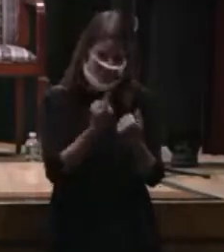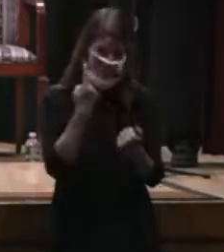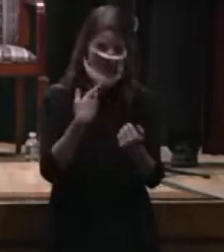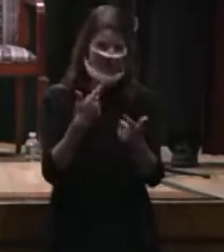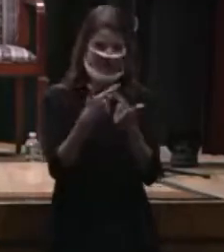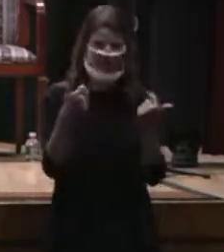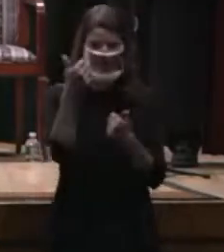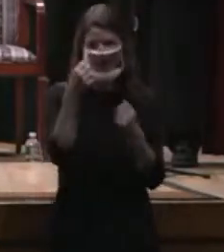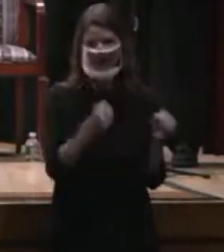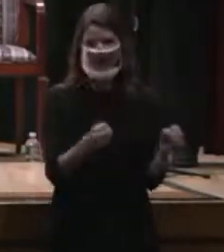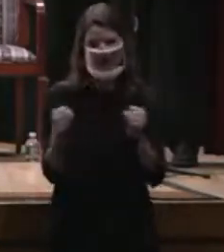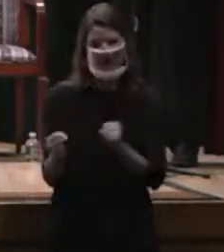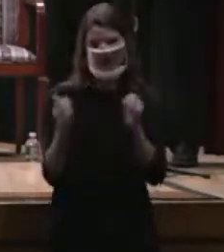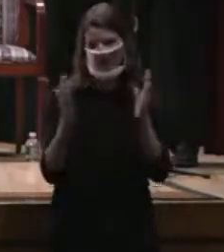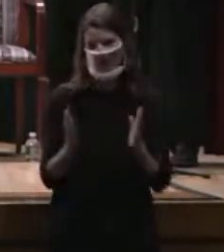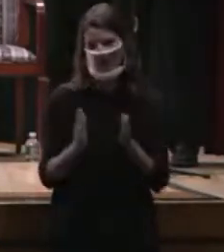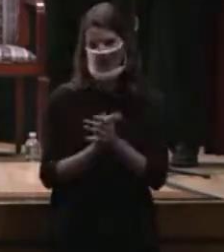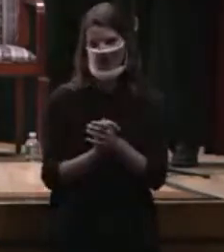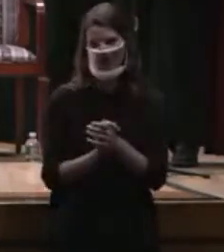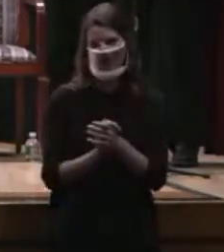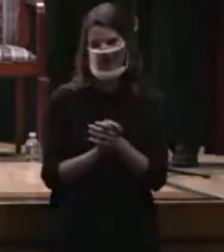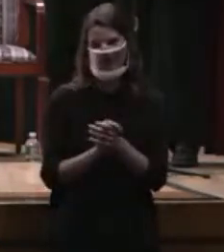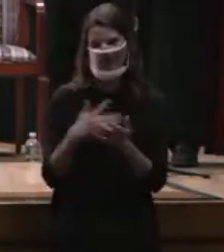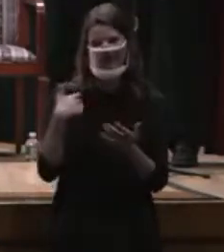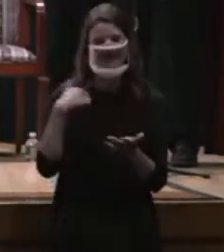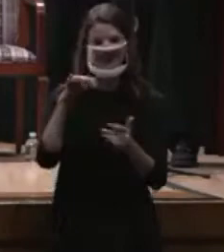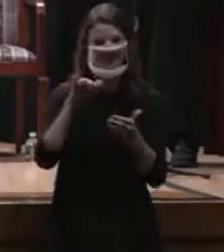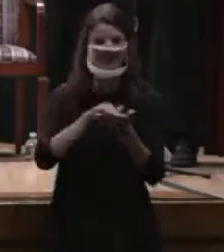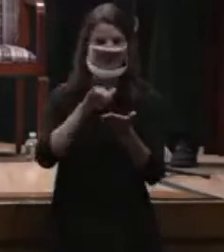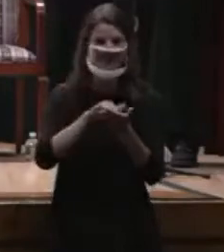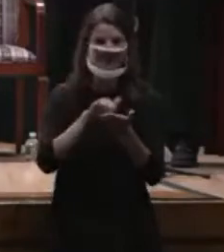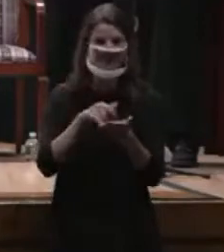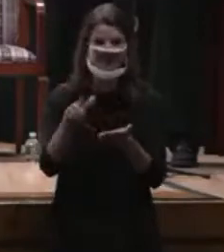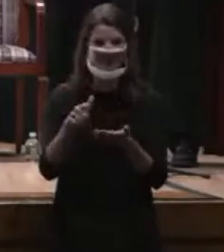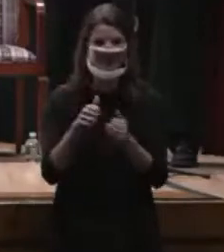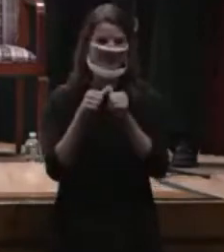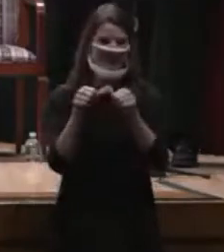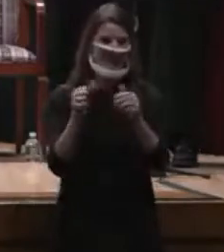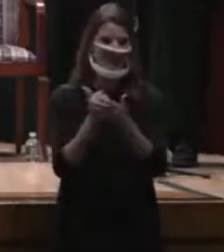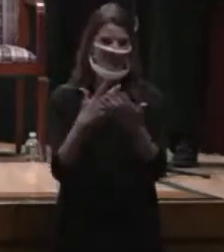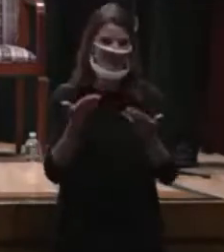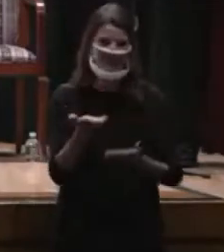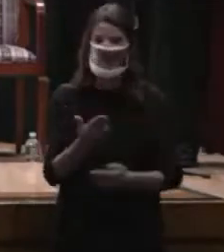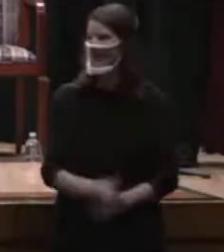my biggest cheerleader. I could not have made it this far without you.